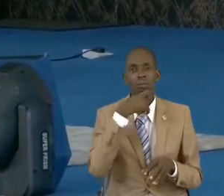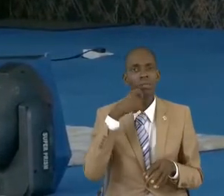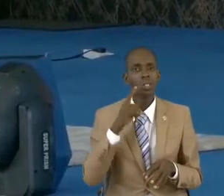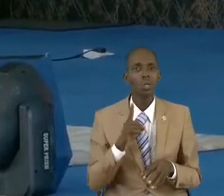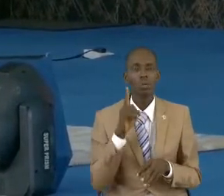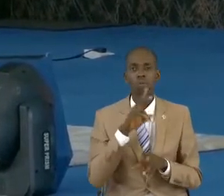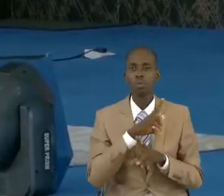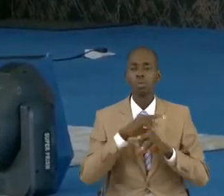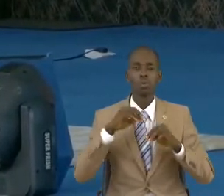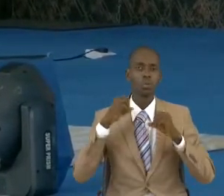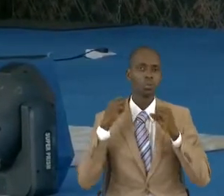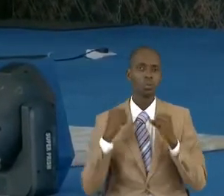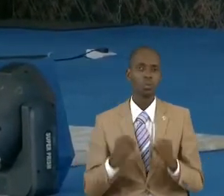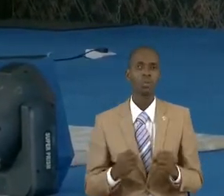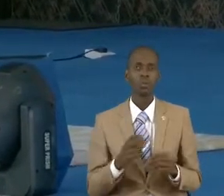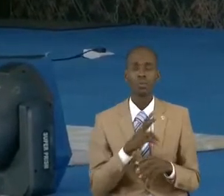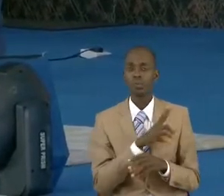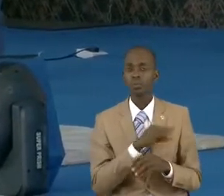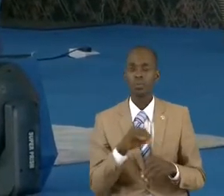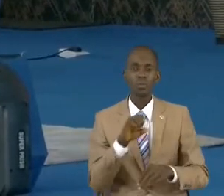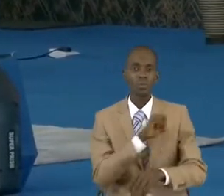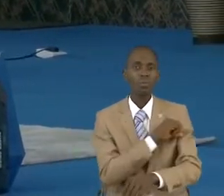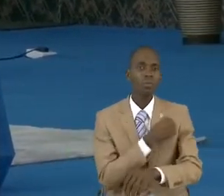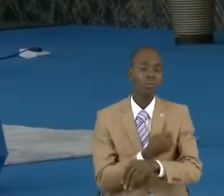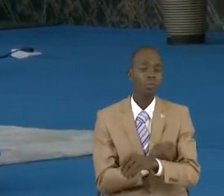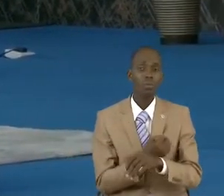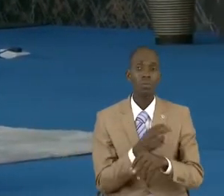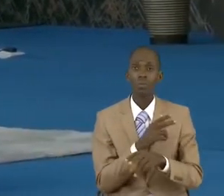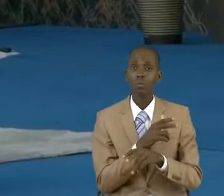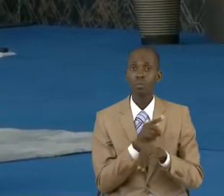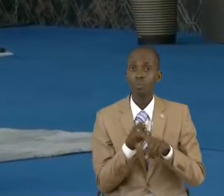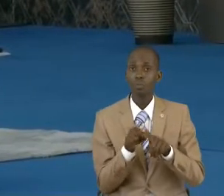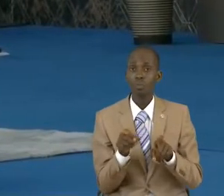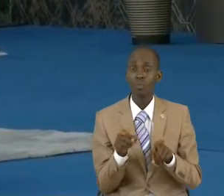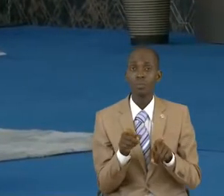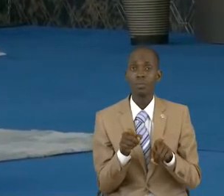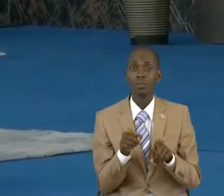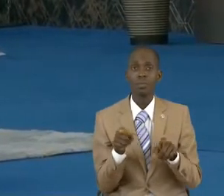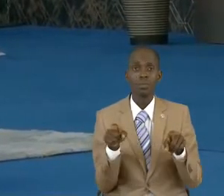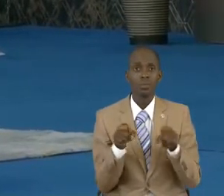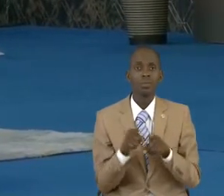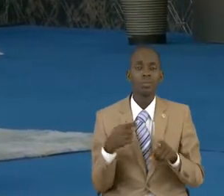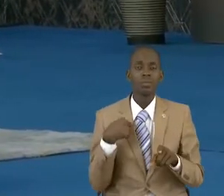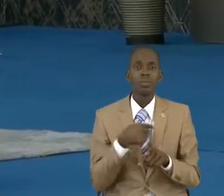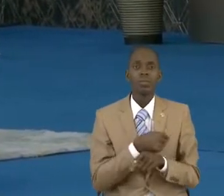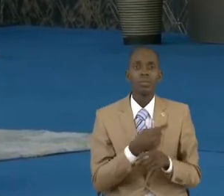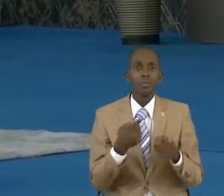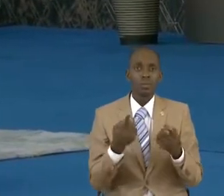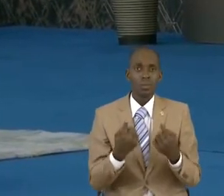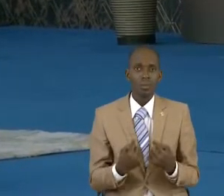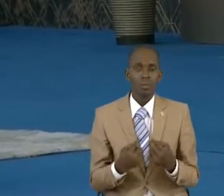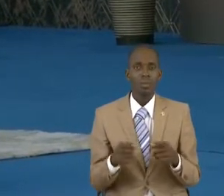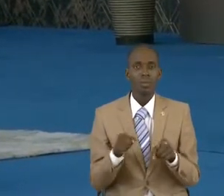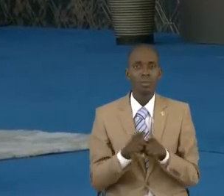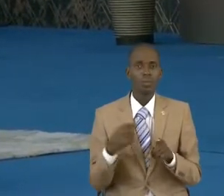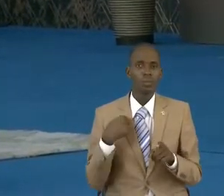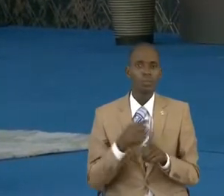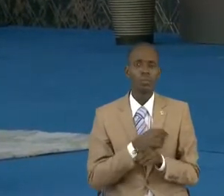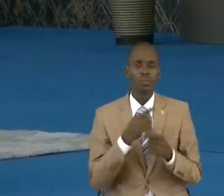strength, no power. But as we come and we declare